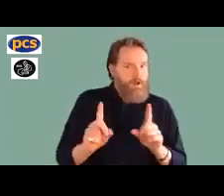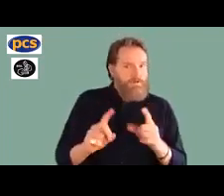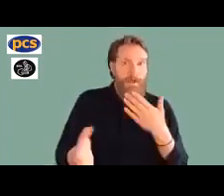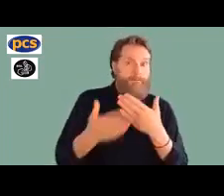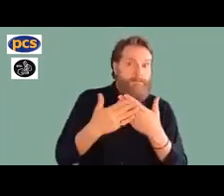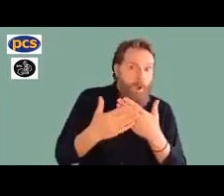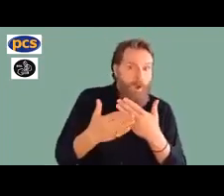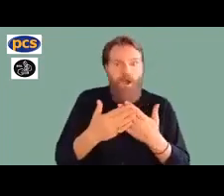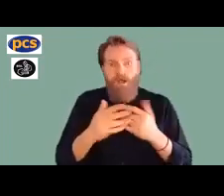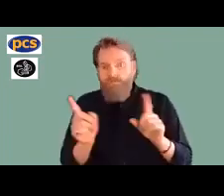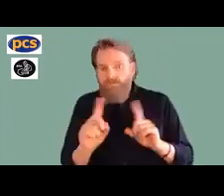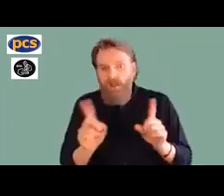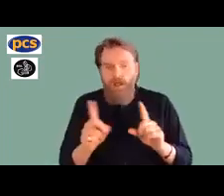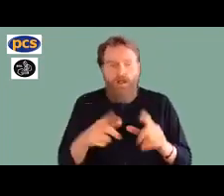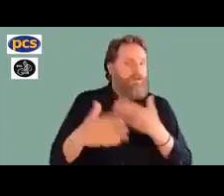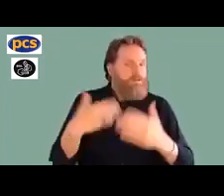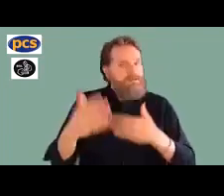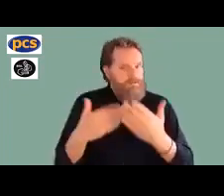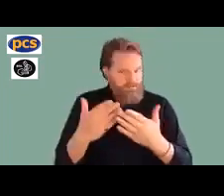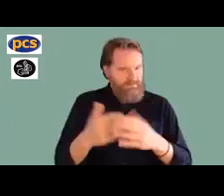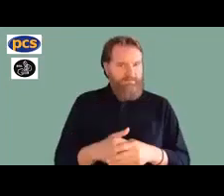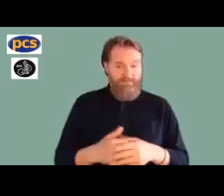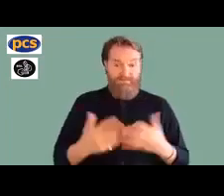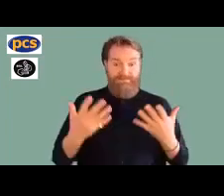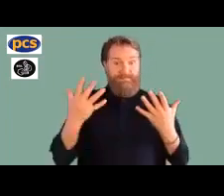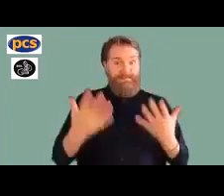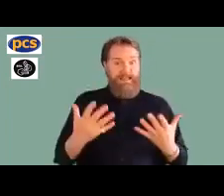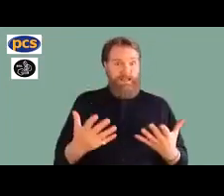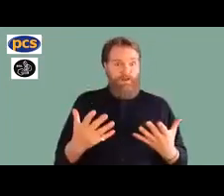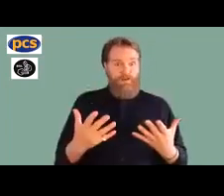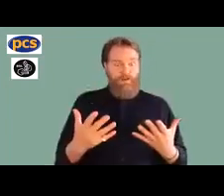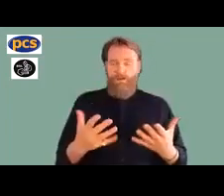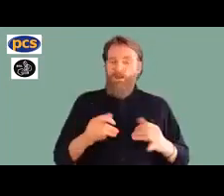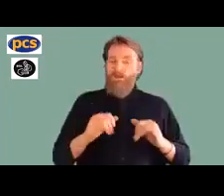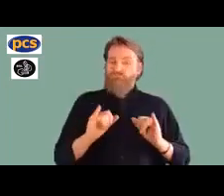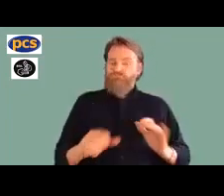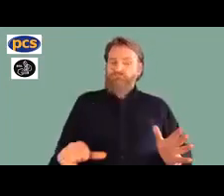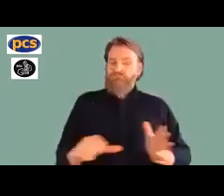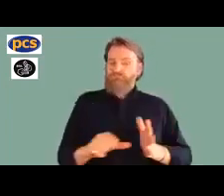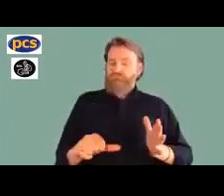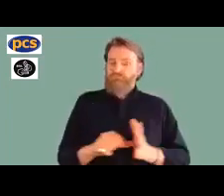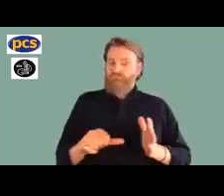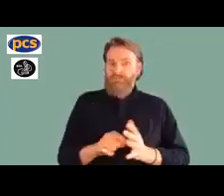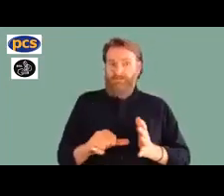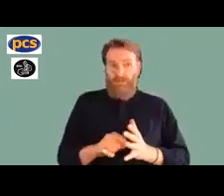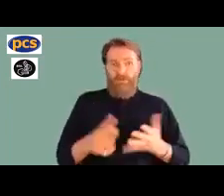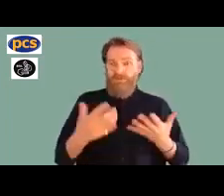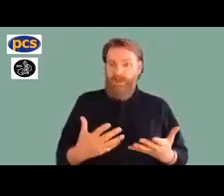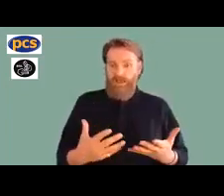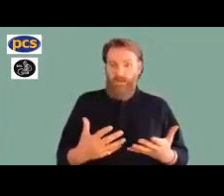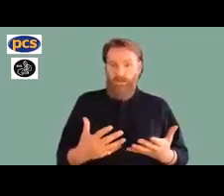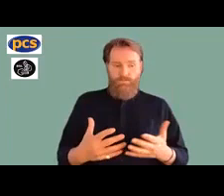people's behalf. Clearly, we're living in very, very difficult times. Obviously started with